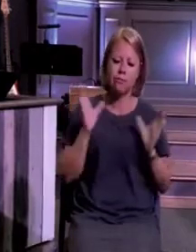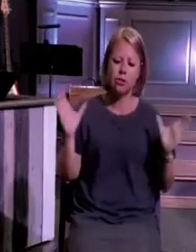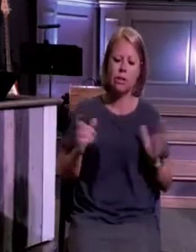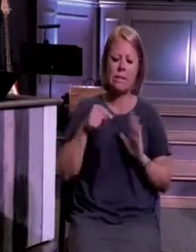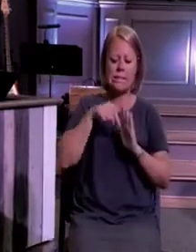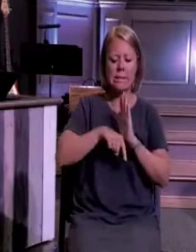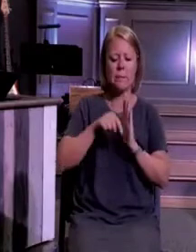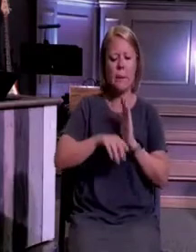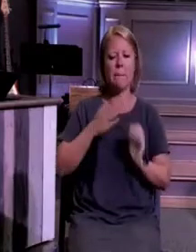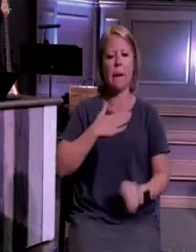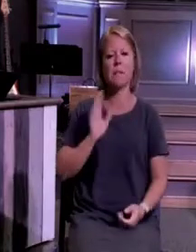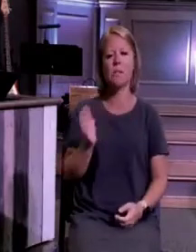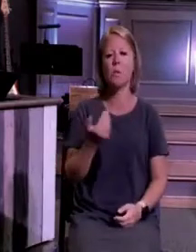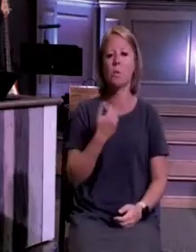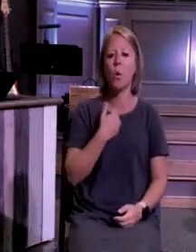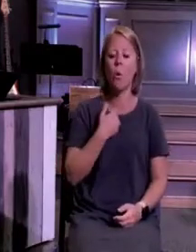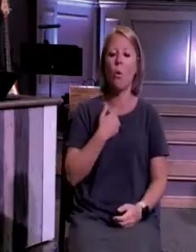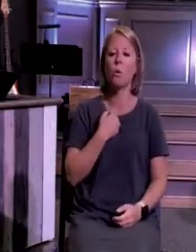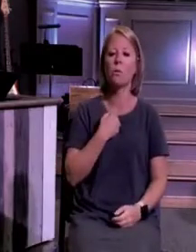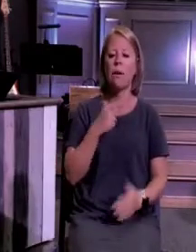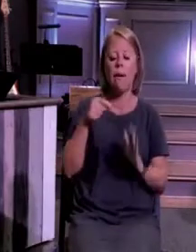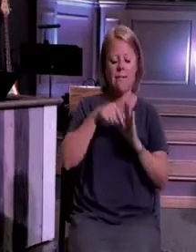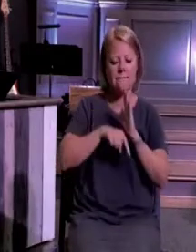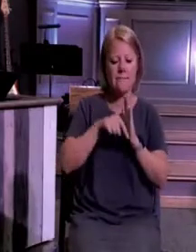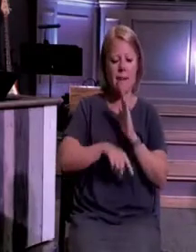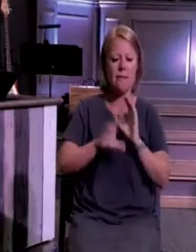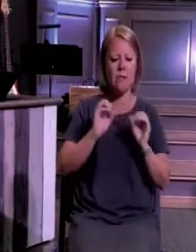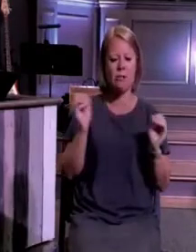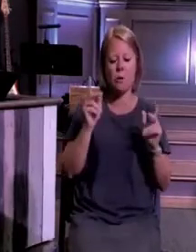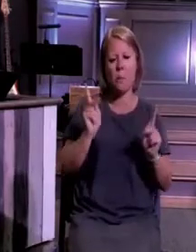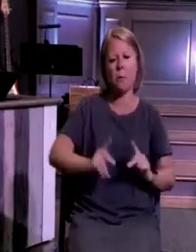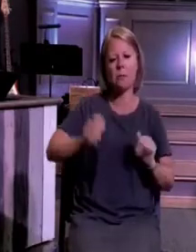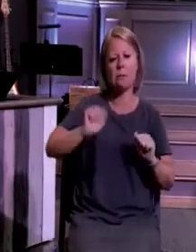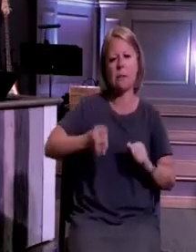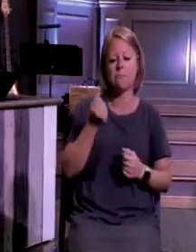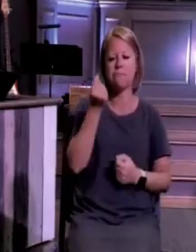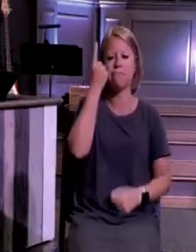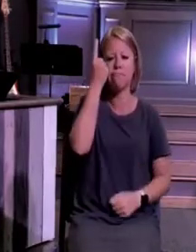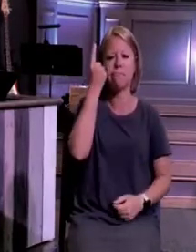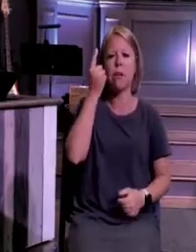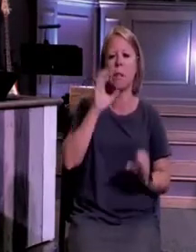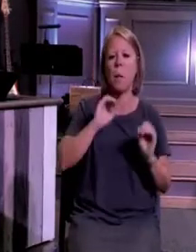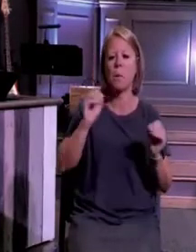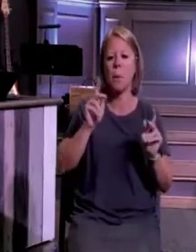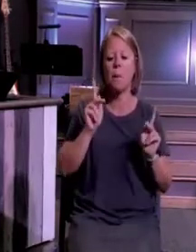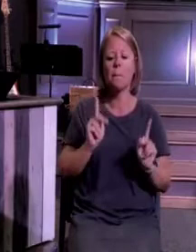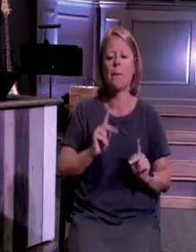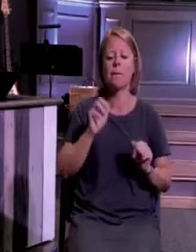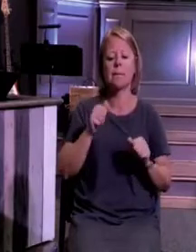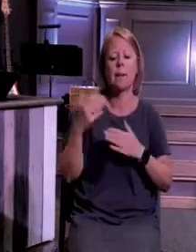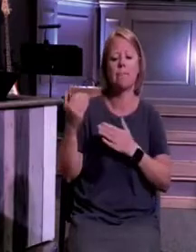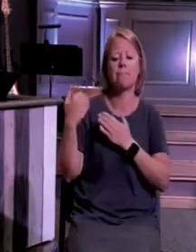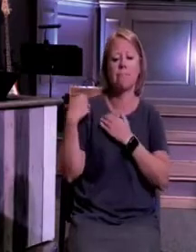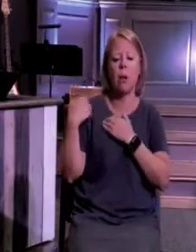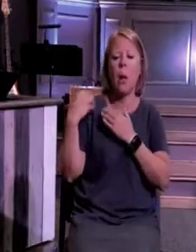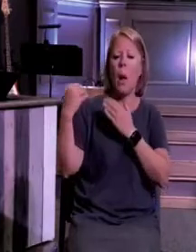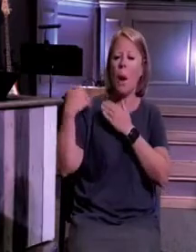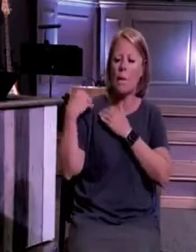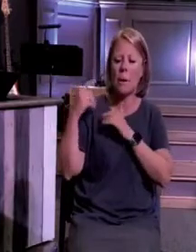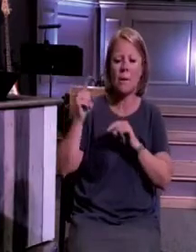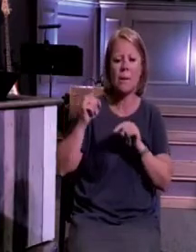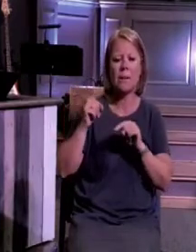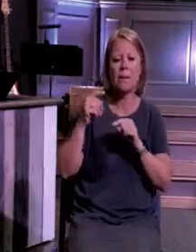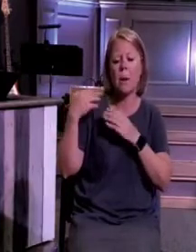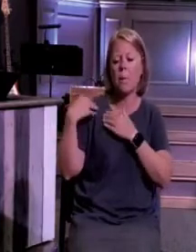my soul, a depth that nobody could understand, a depth that nobody can carry, a burden that's well